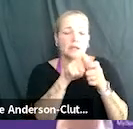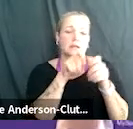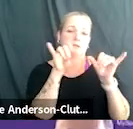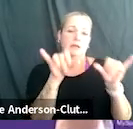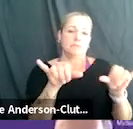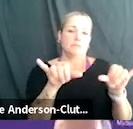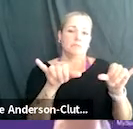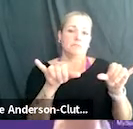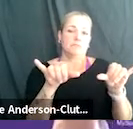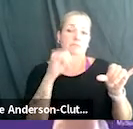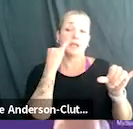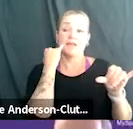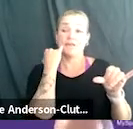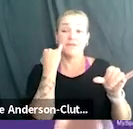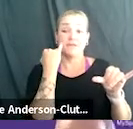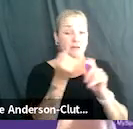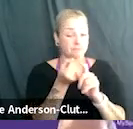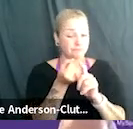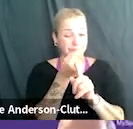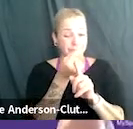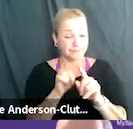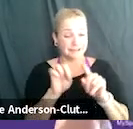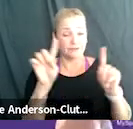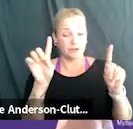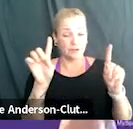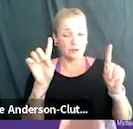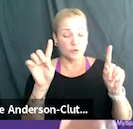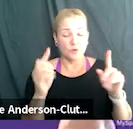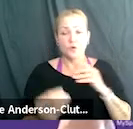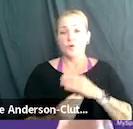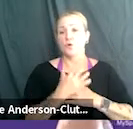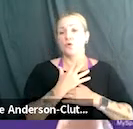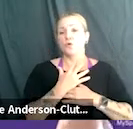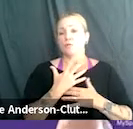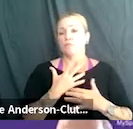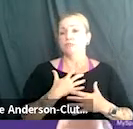agitation and acting out kinds of behavior.